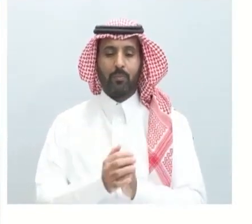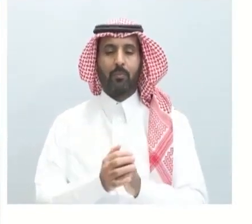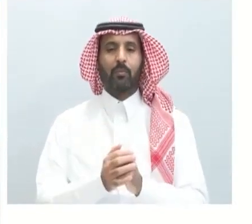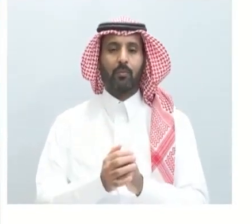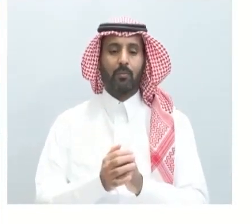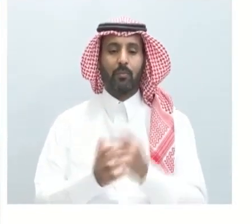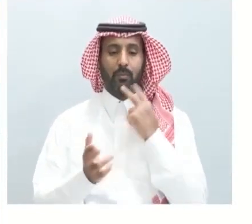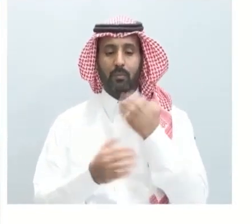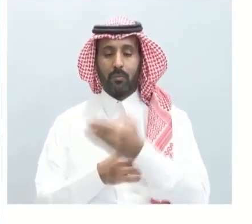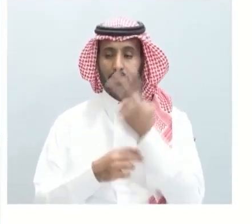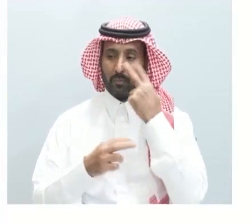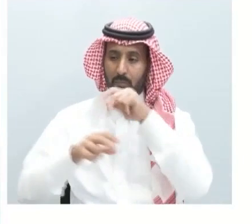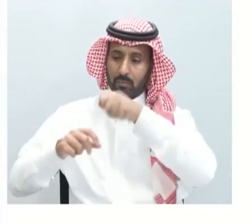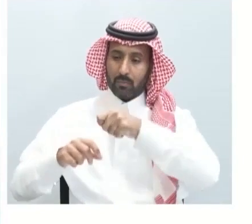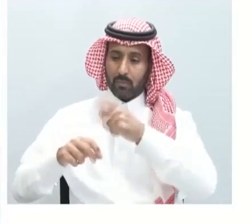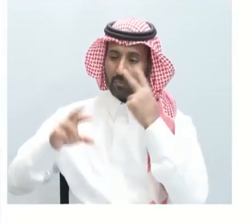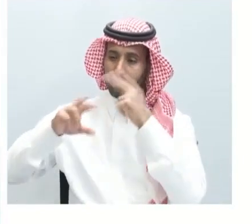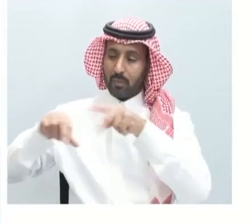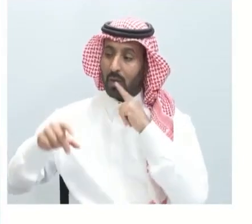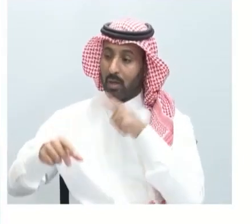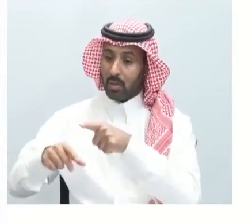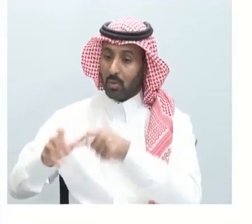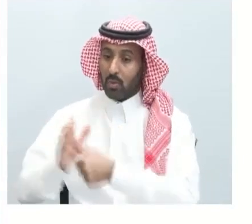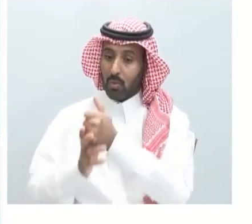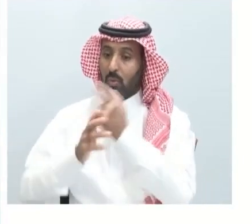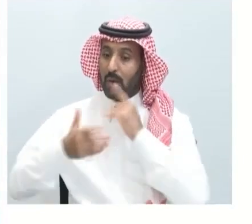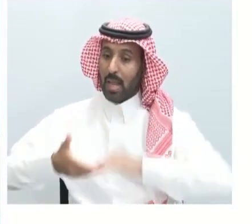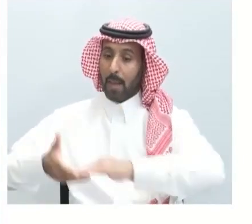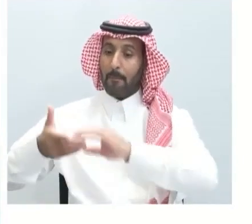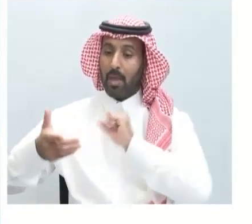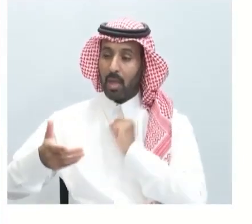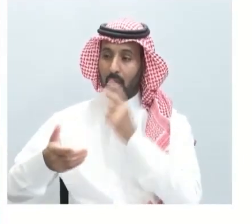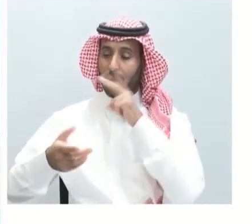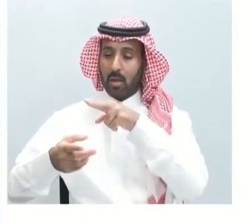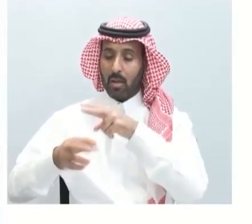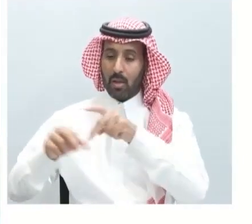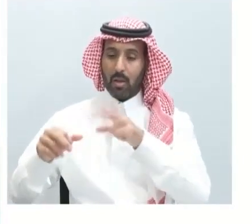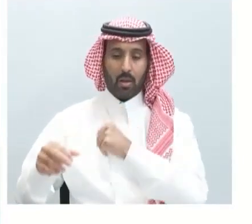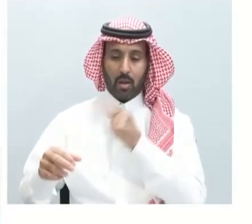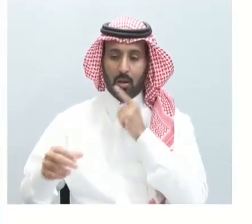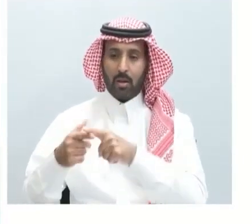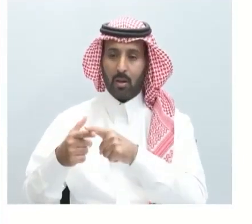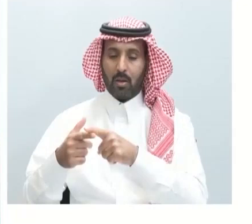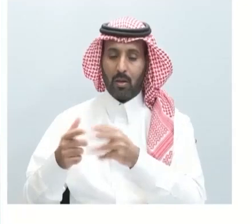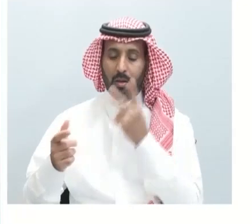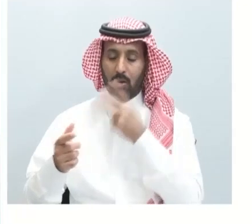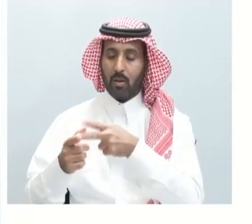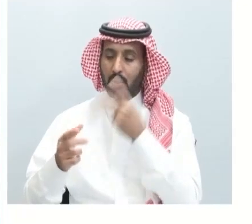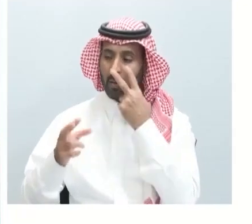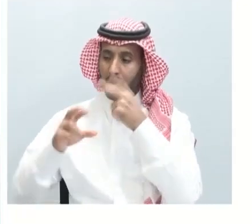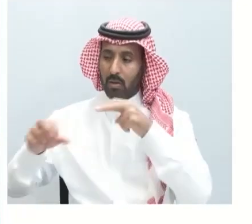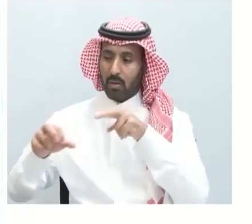is for so look for can you help me look for my keys and not can you help me